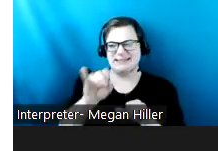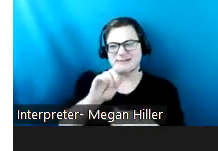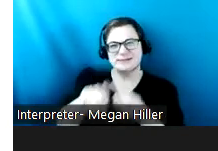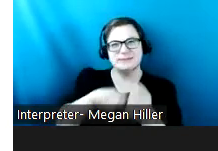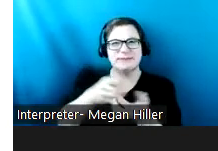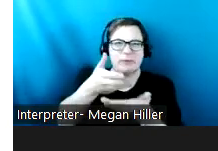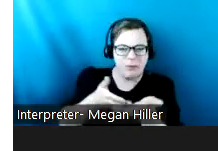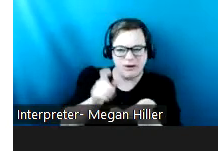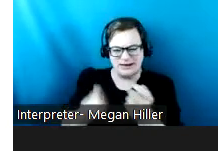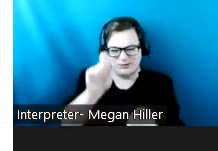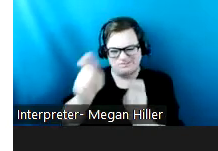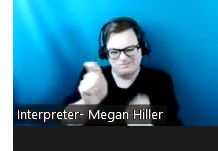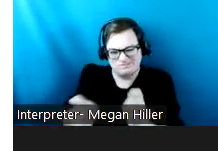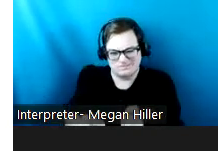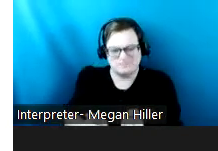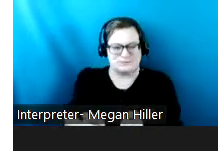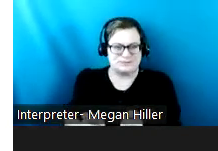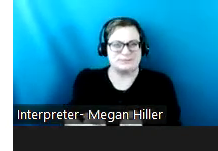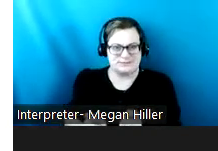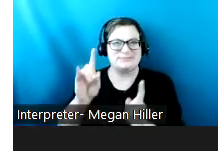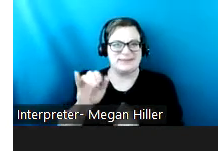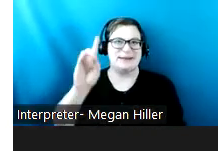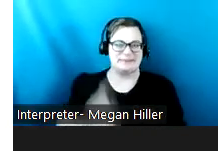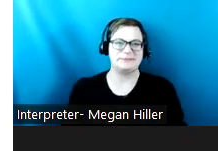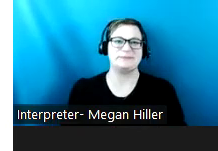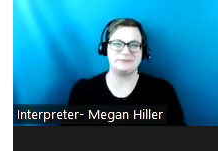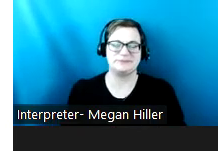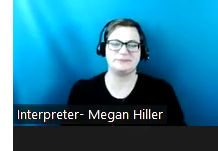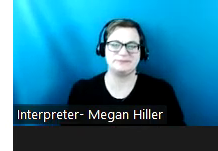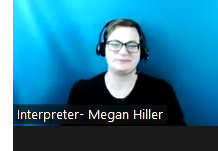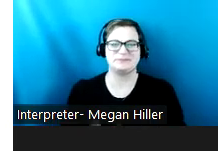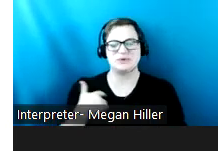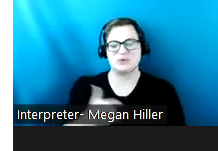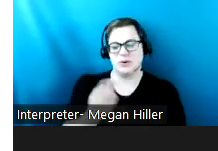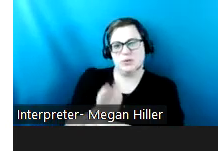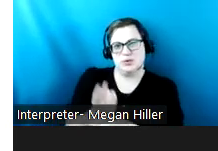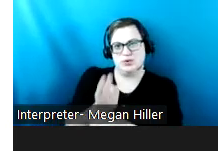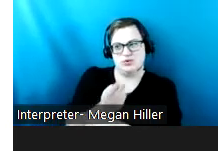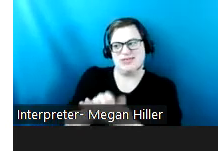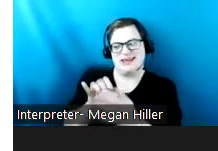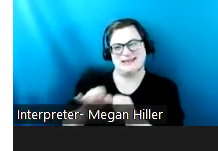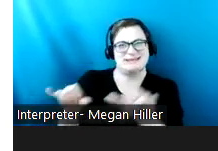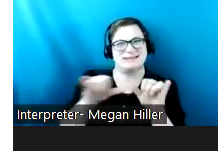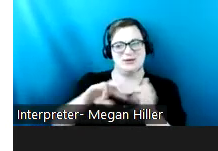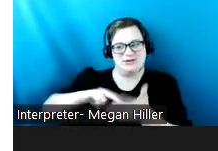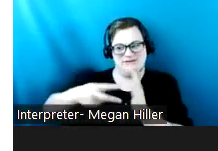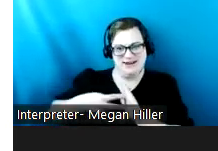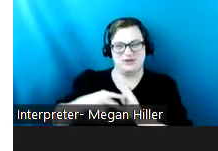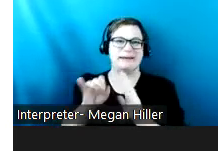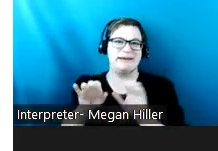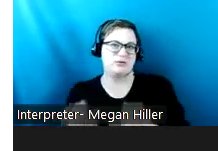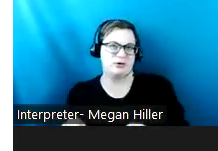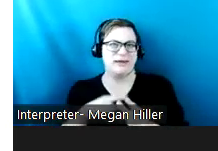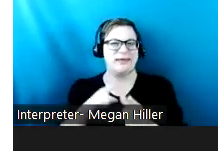that needed to be defined a little bit differently, that we tended towards using the standardized definition when possible and then